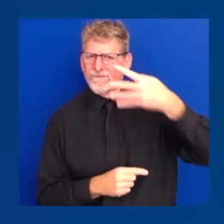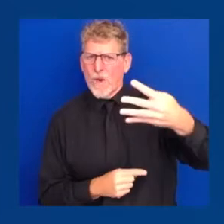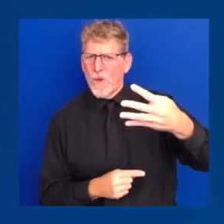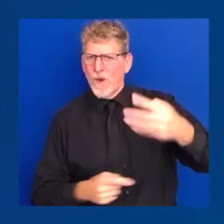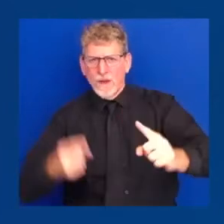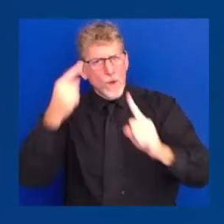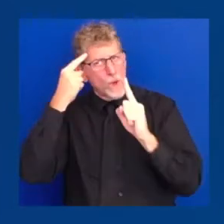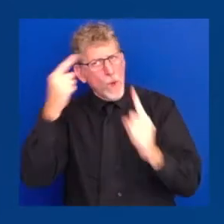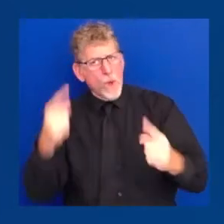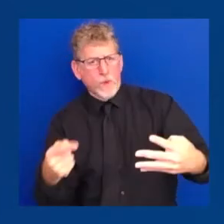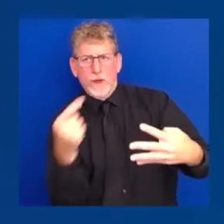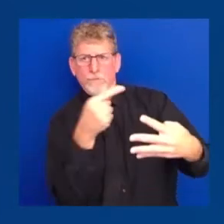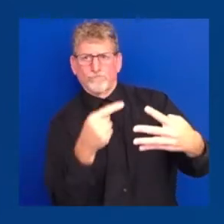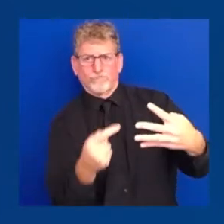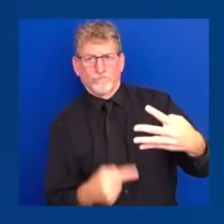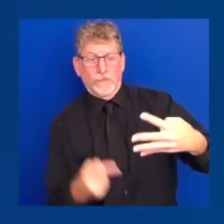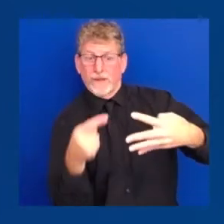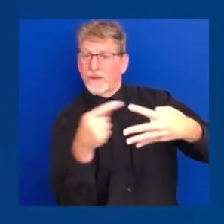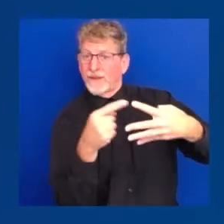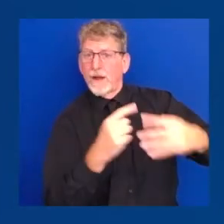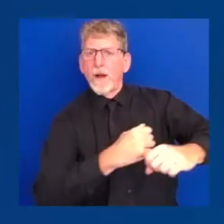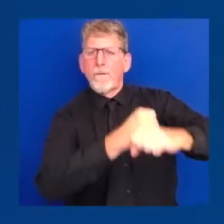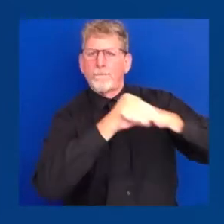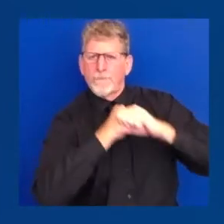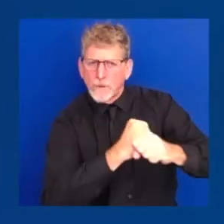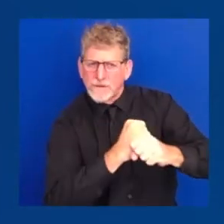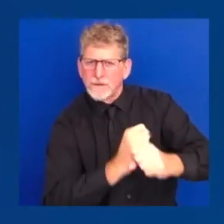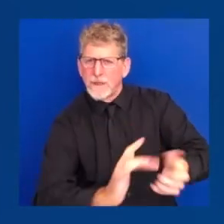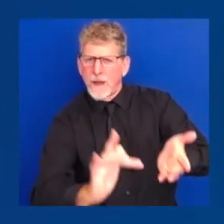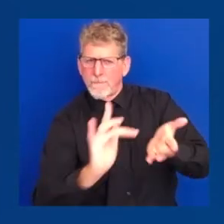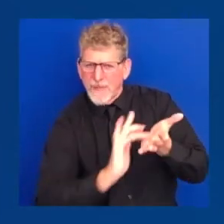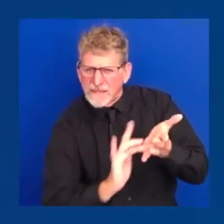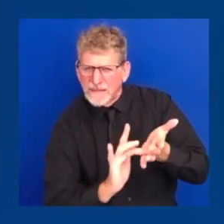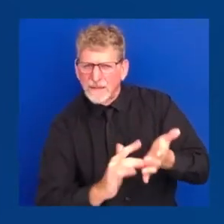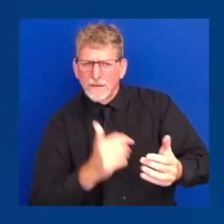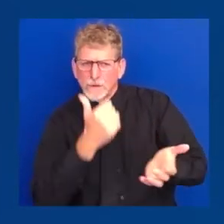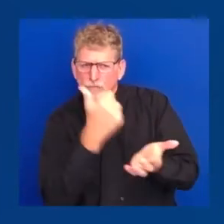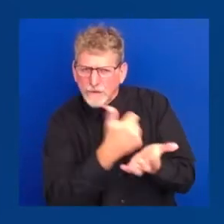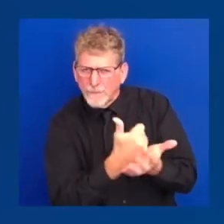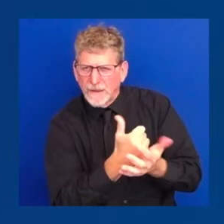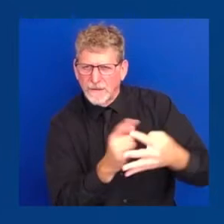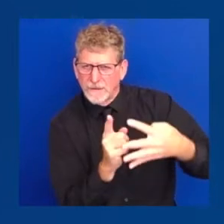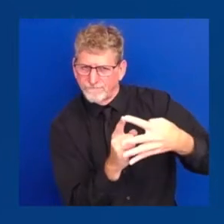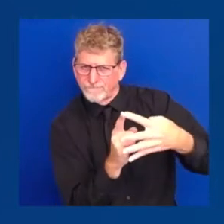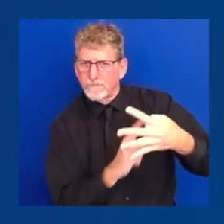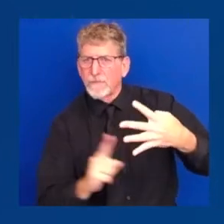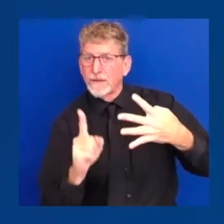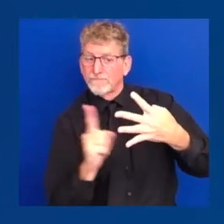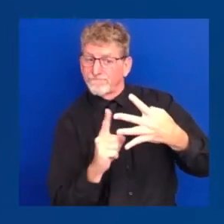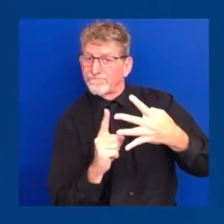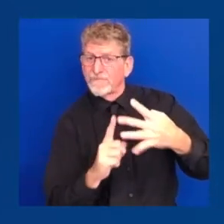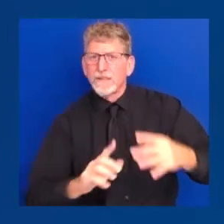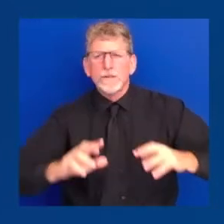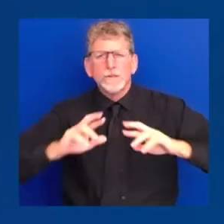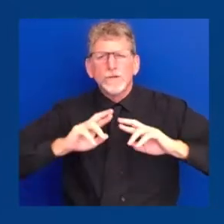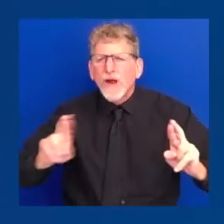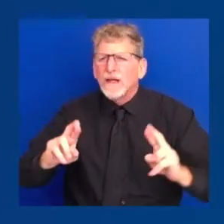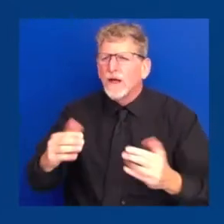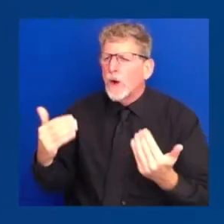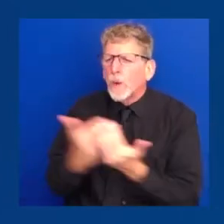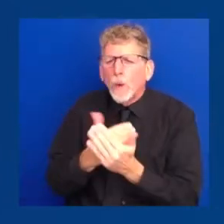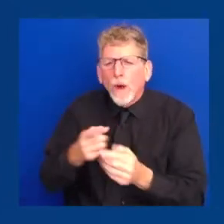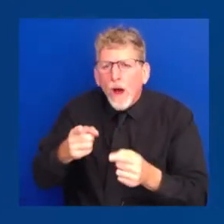COVID. Second, prepare for any new variants. Third, prevent economic and school